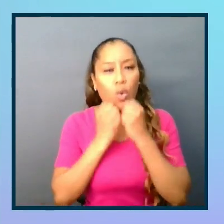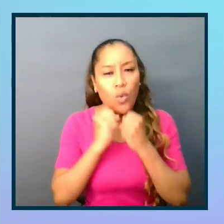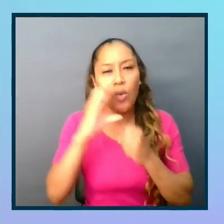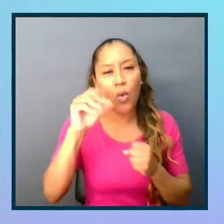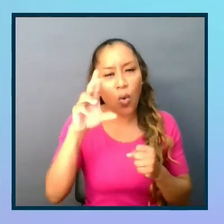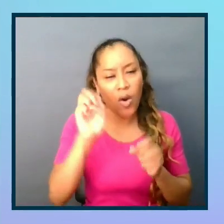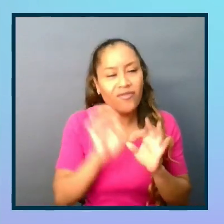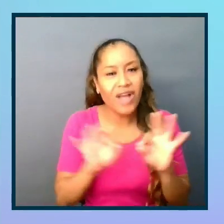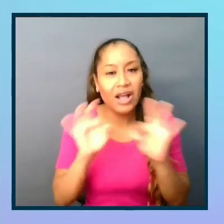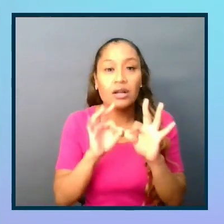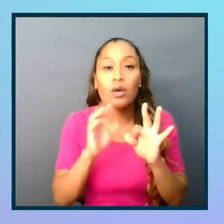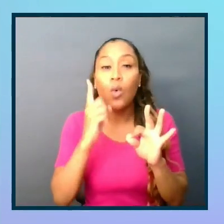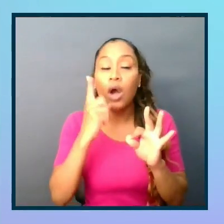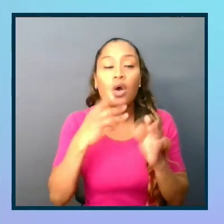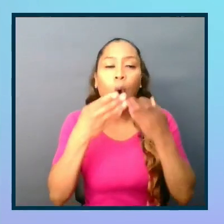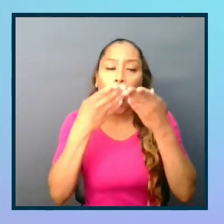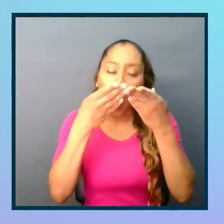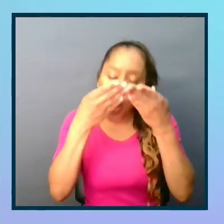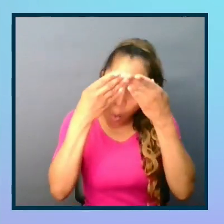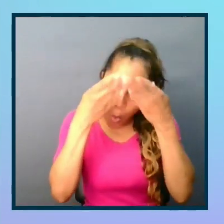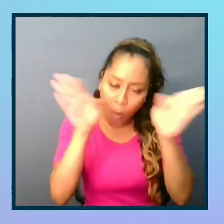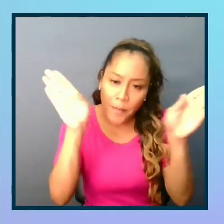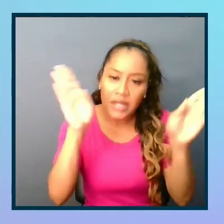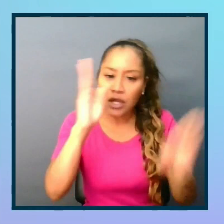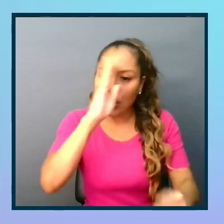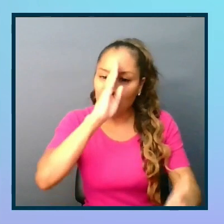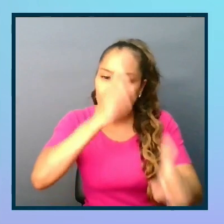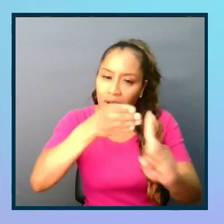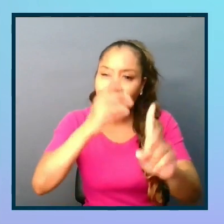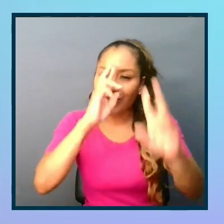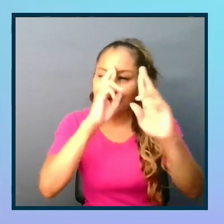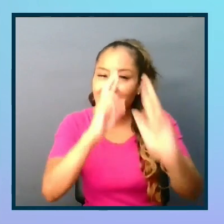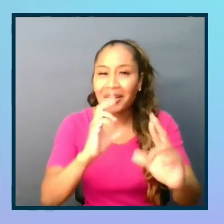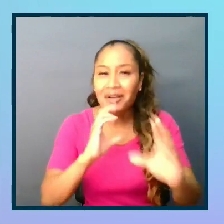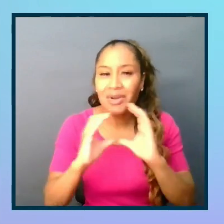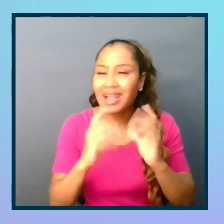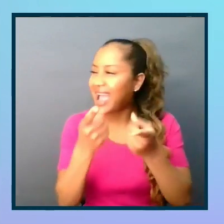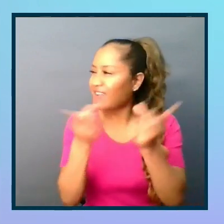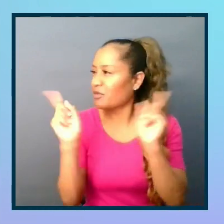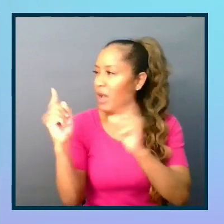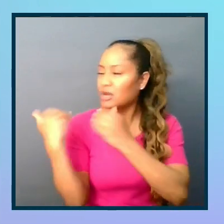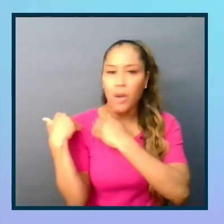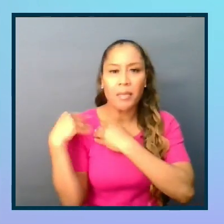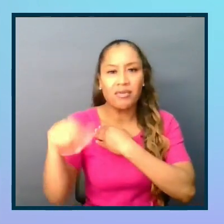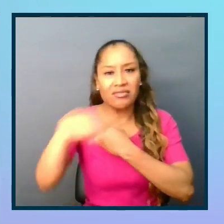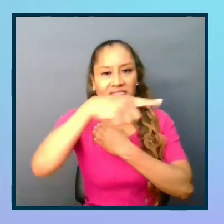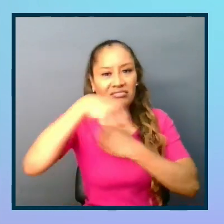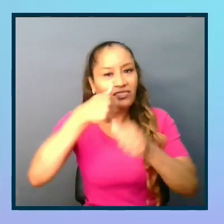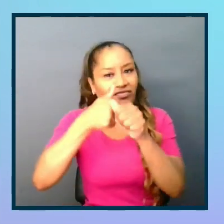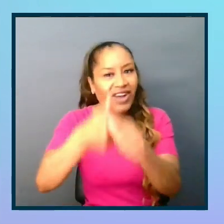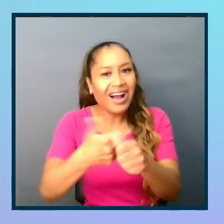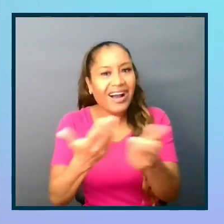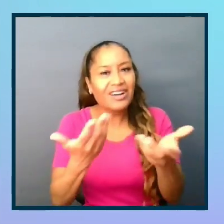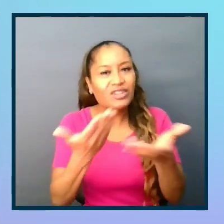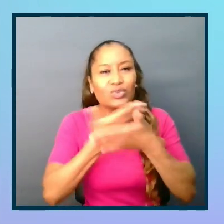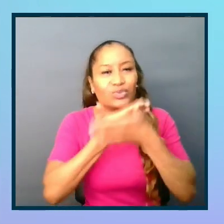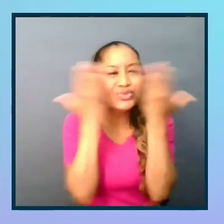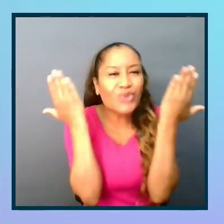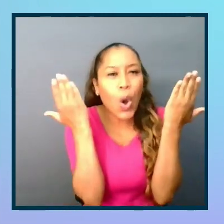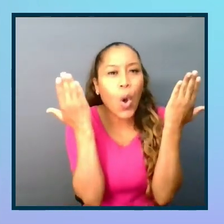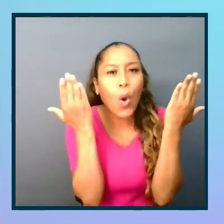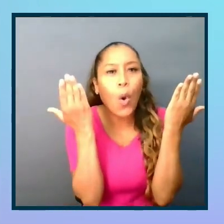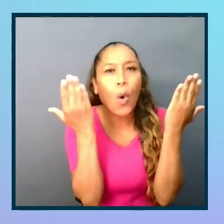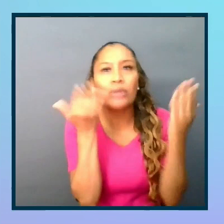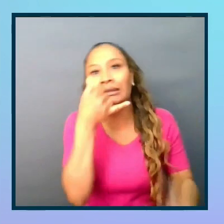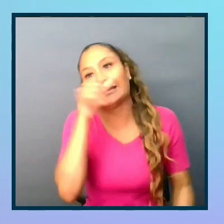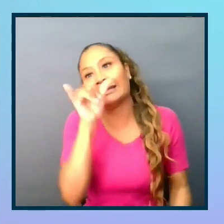open, direct, and respectful communication. So I think everybody holds everybody accountable to that. There's no silly